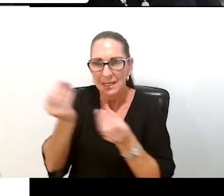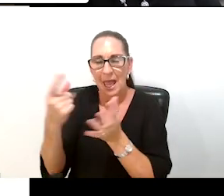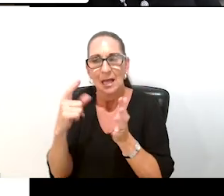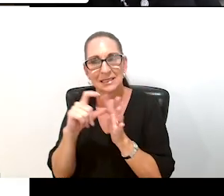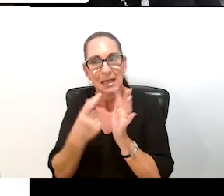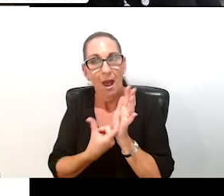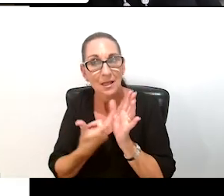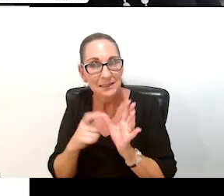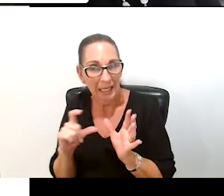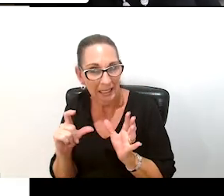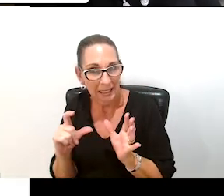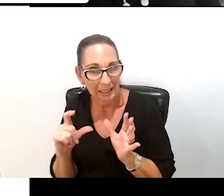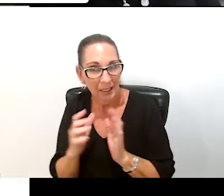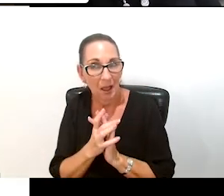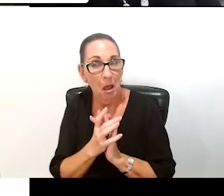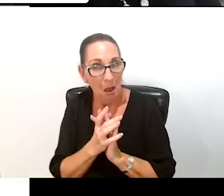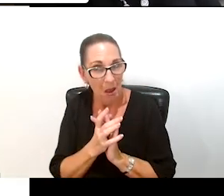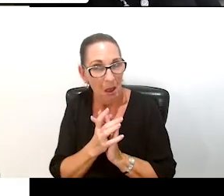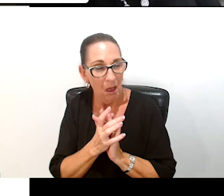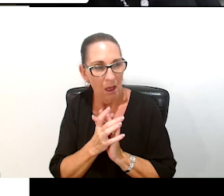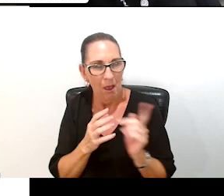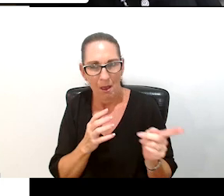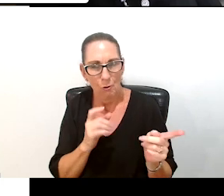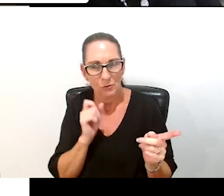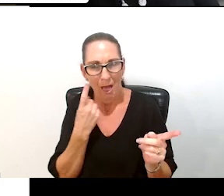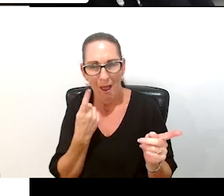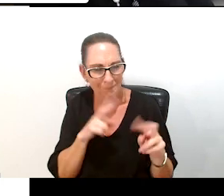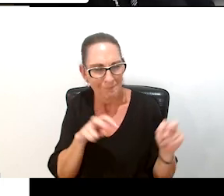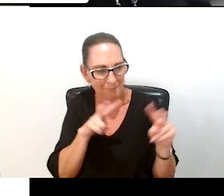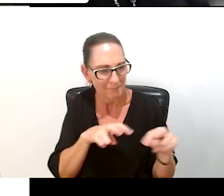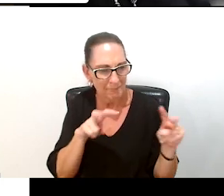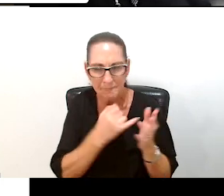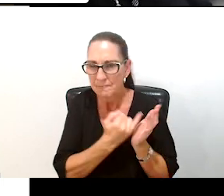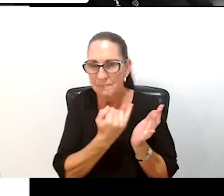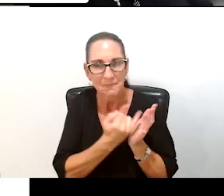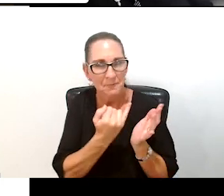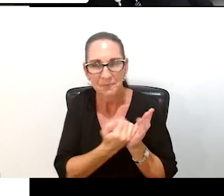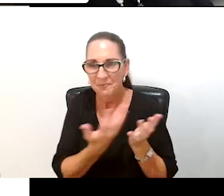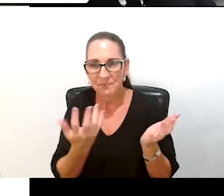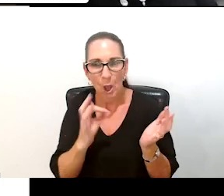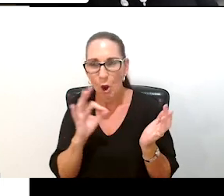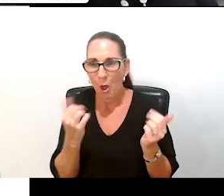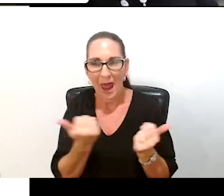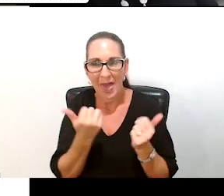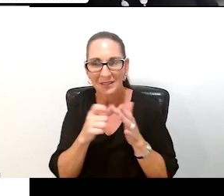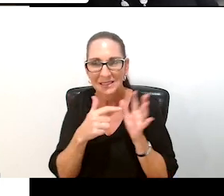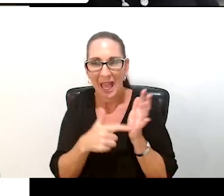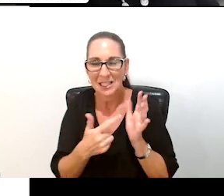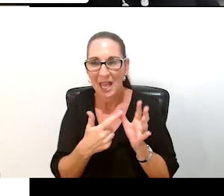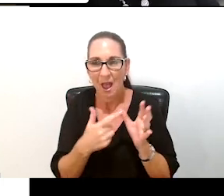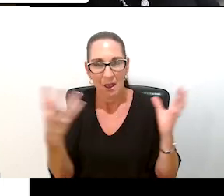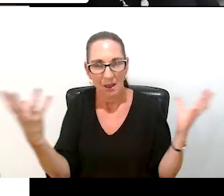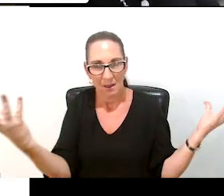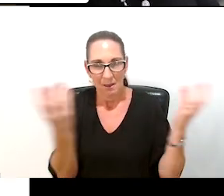Commission. But it turned out it was really hard to find that information because there wasn't data in one place that was put